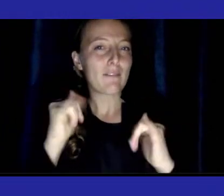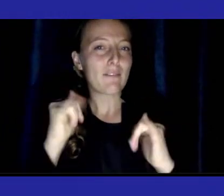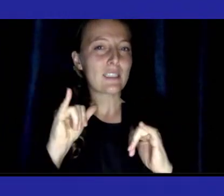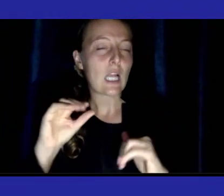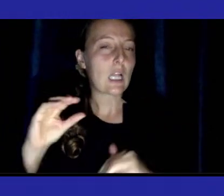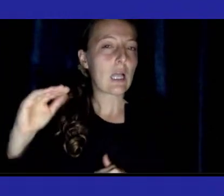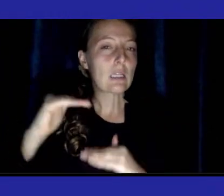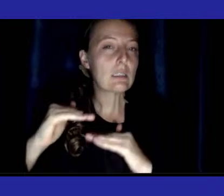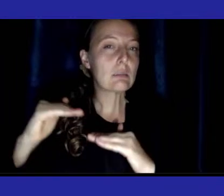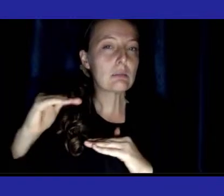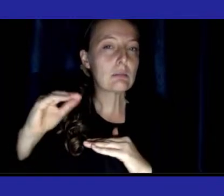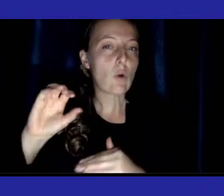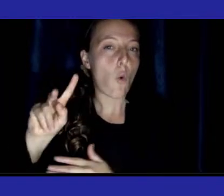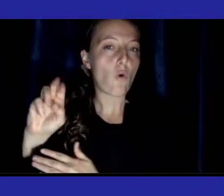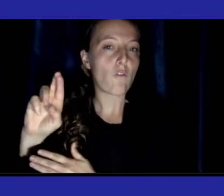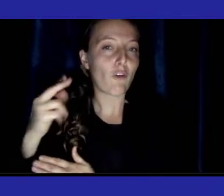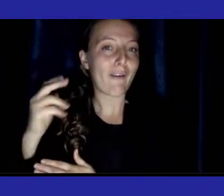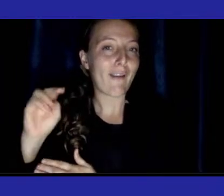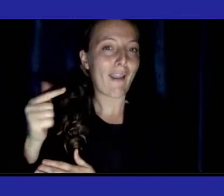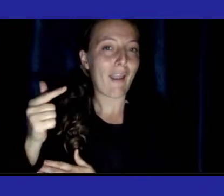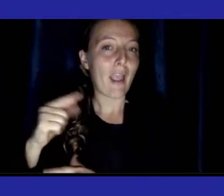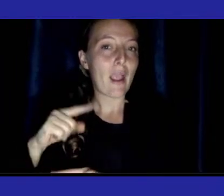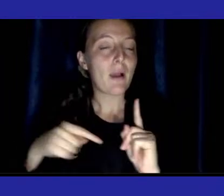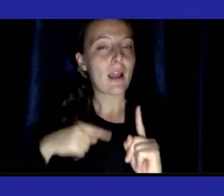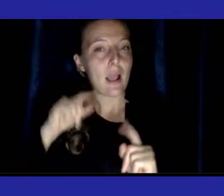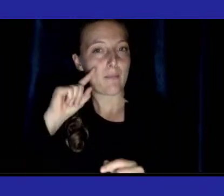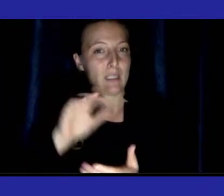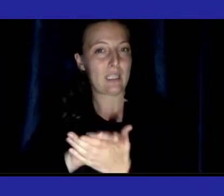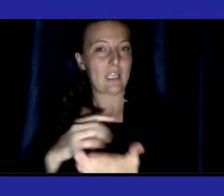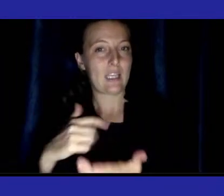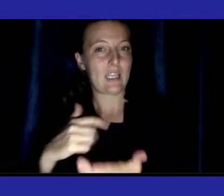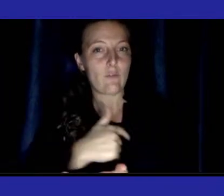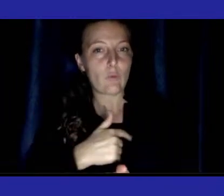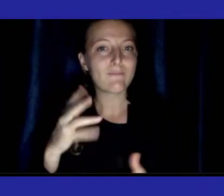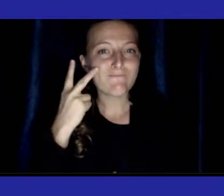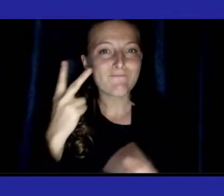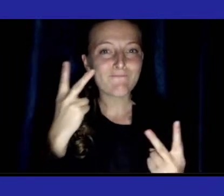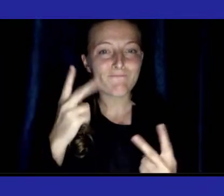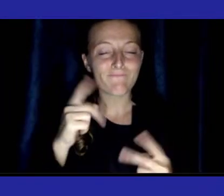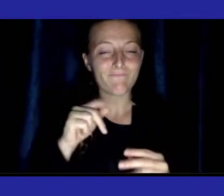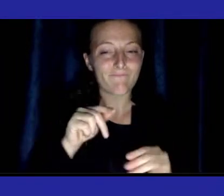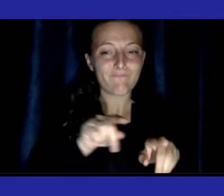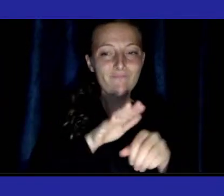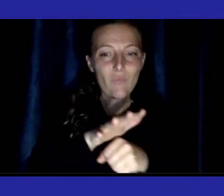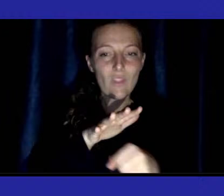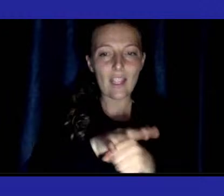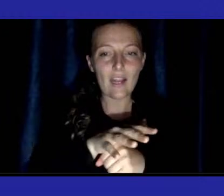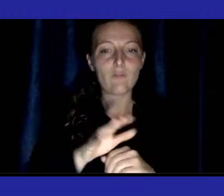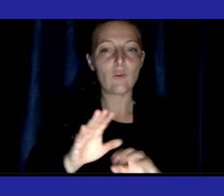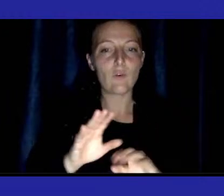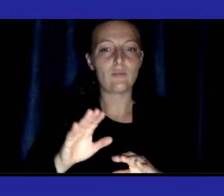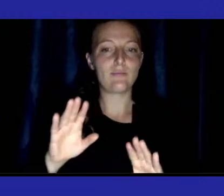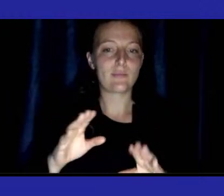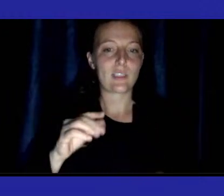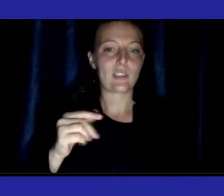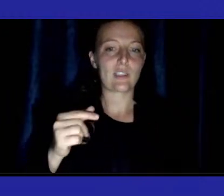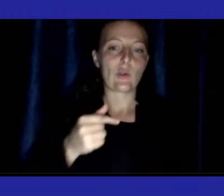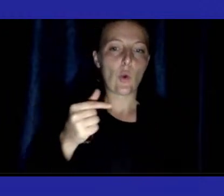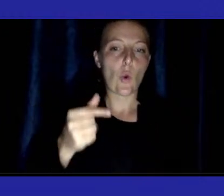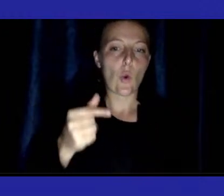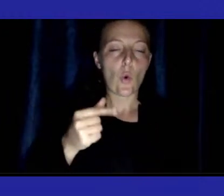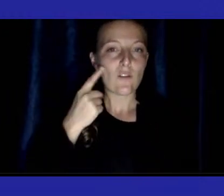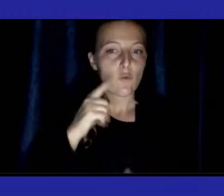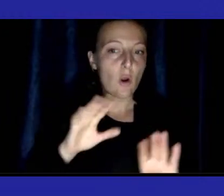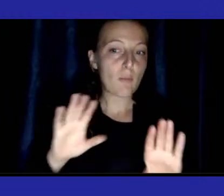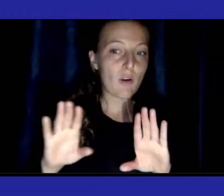think we've now seen enough quarters of performance and part of our efforts with our patient care revenue and with some of our, what were